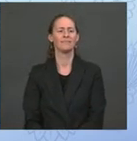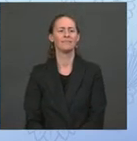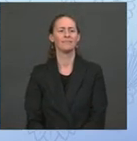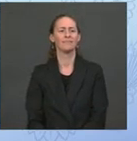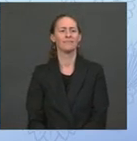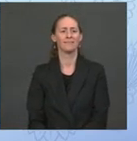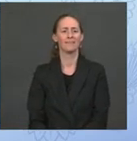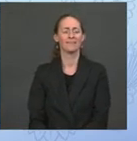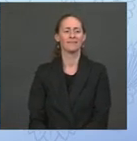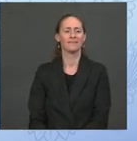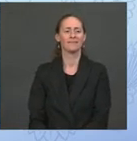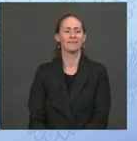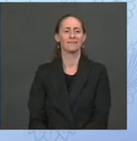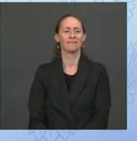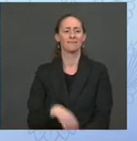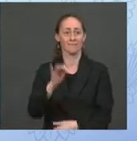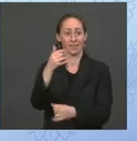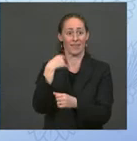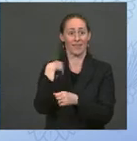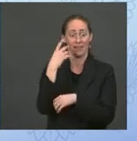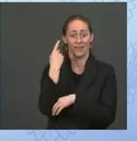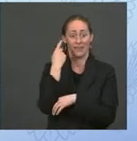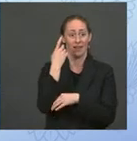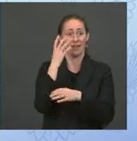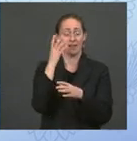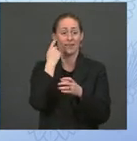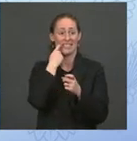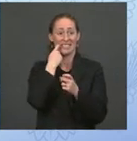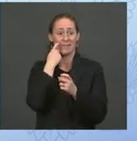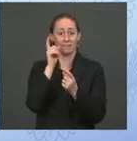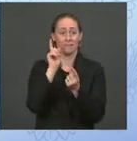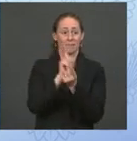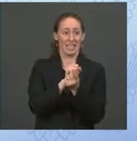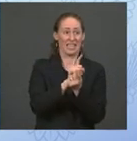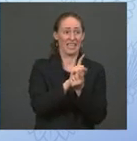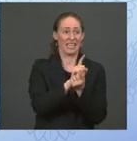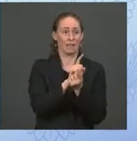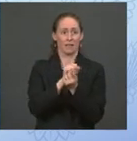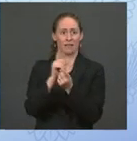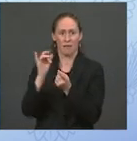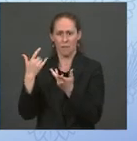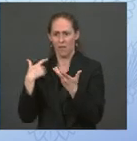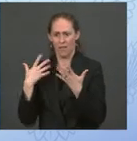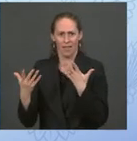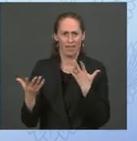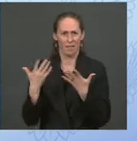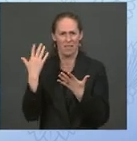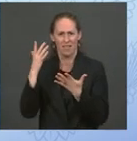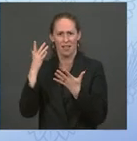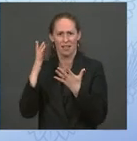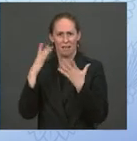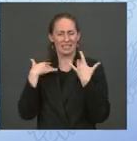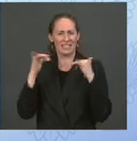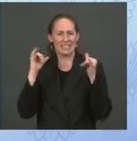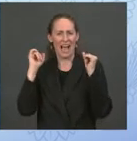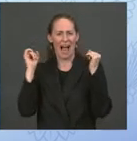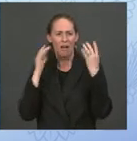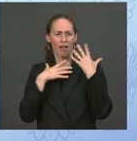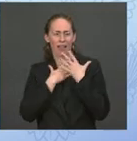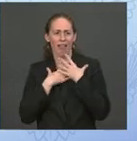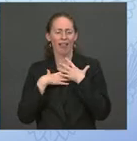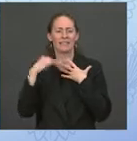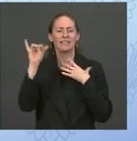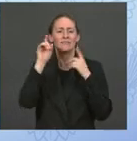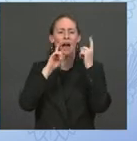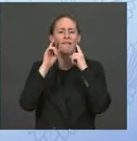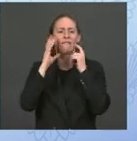met. And I'm in a towel, shaving cream on my face. And so I stepped back.